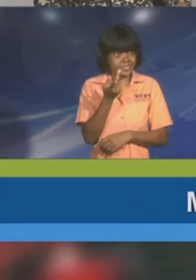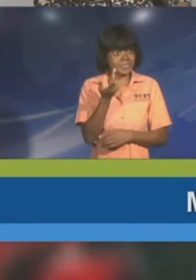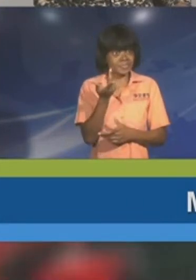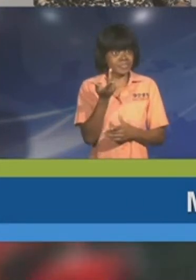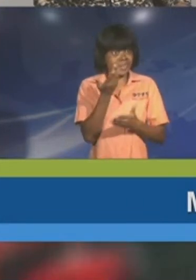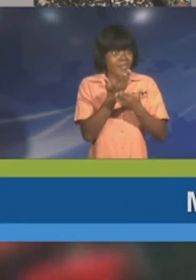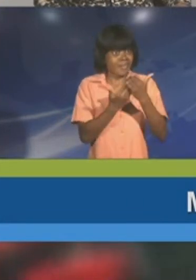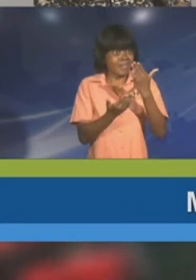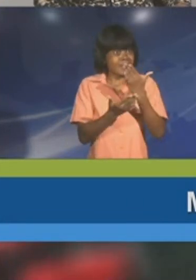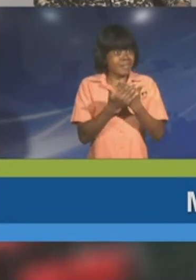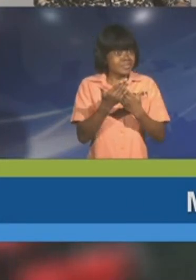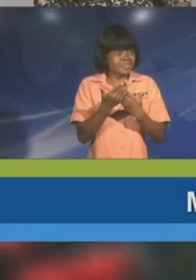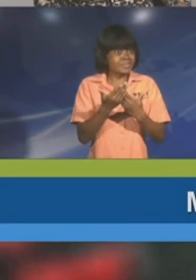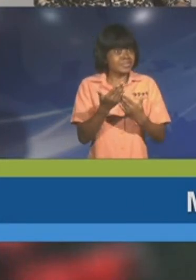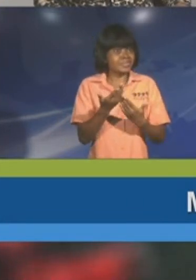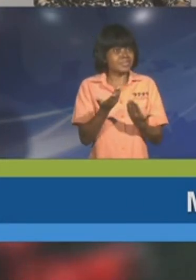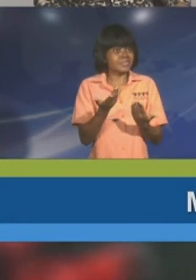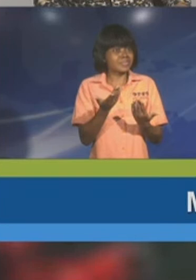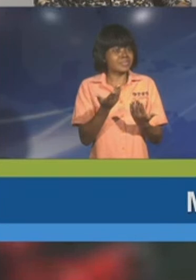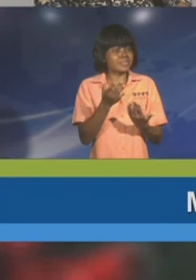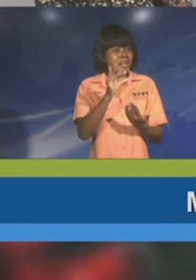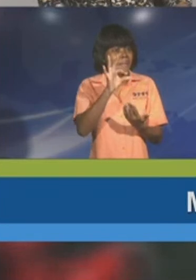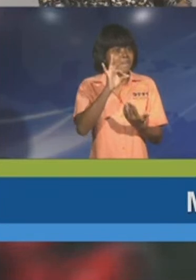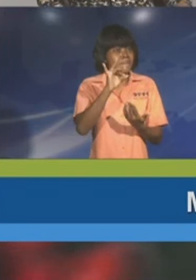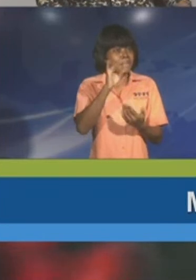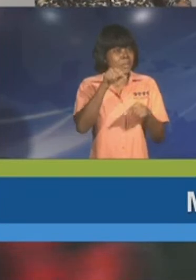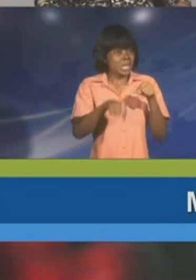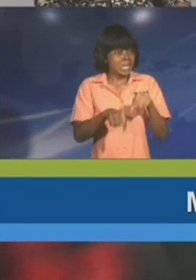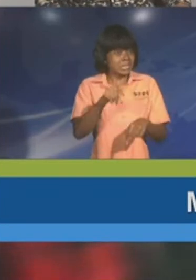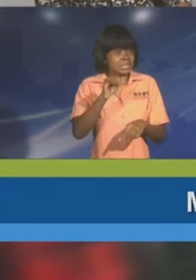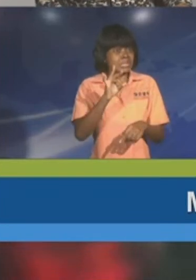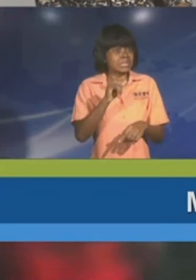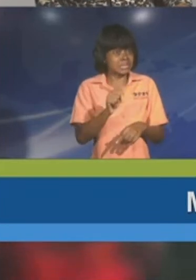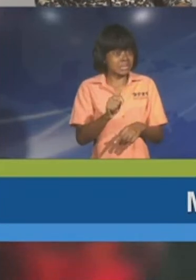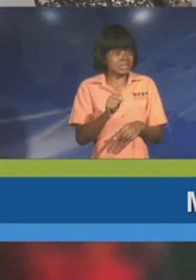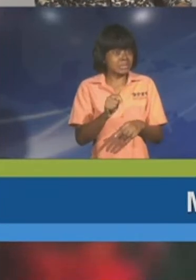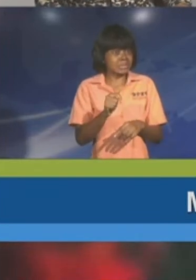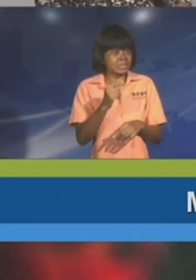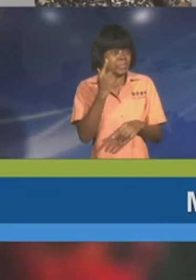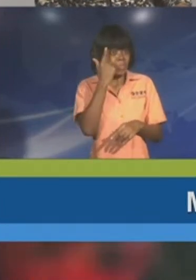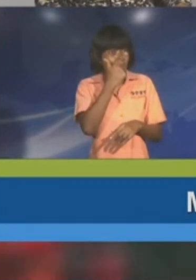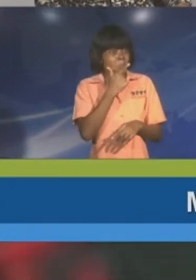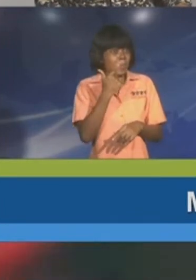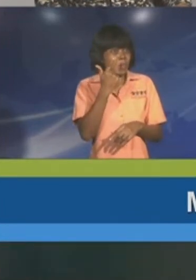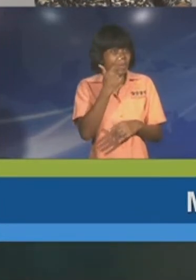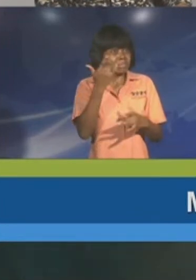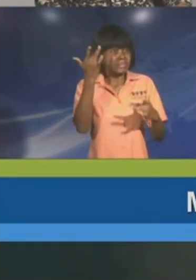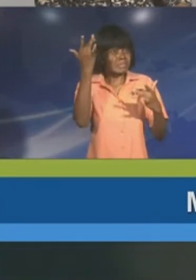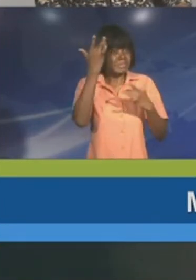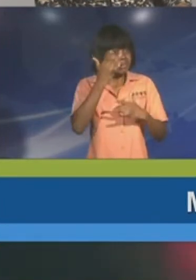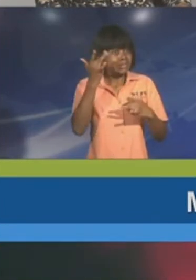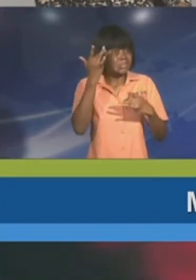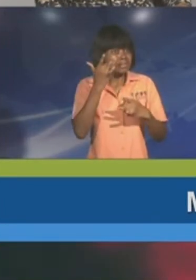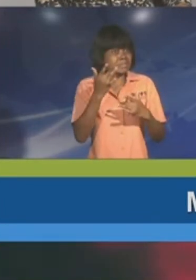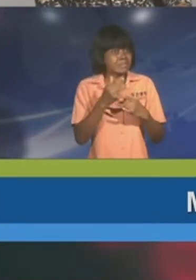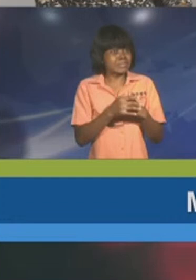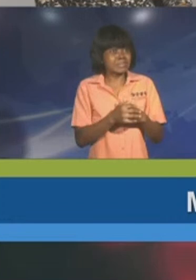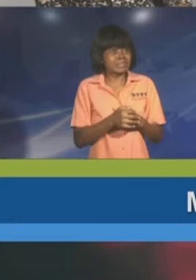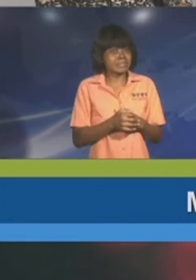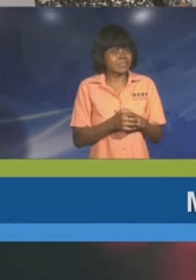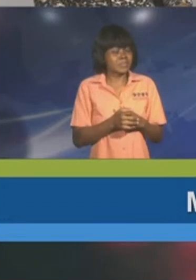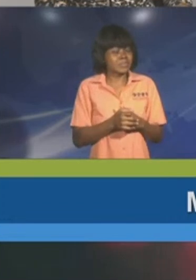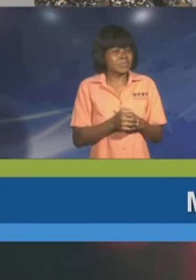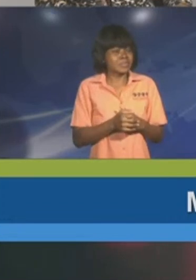disease. And this is usually where you have ulcers in the hand and the foot and the mouth. and it's usually self-limiting. Very rarely